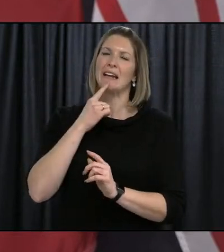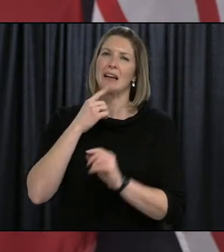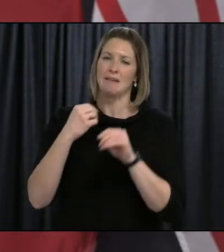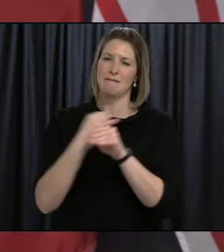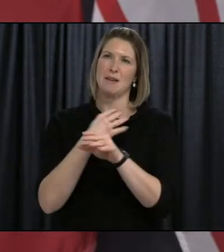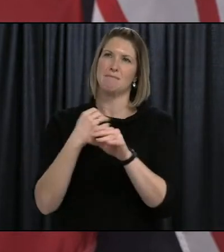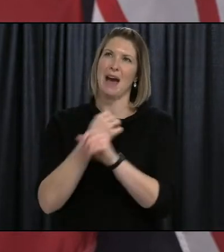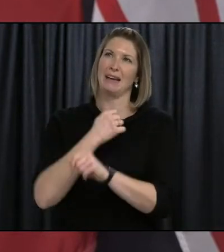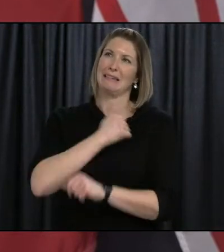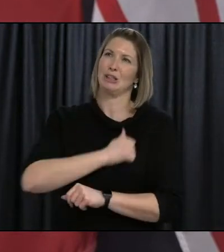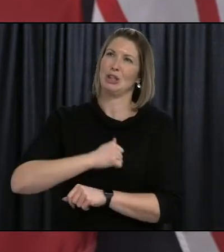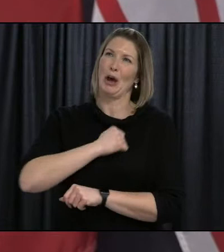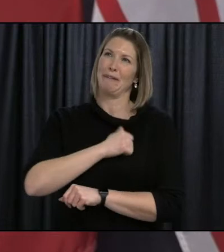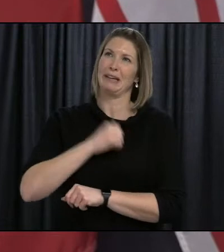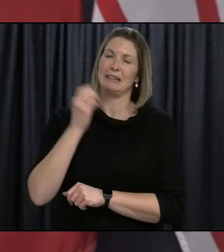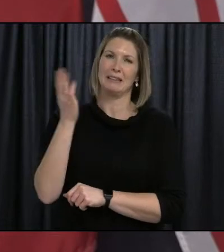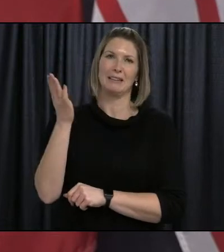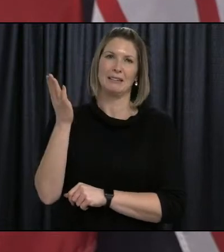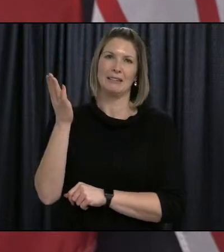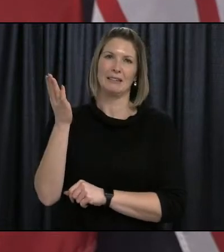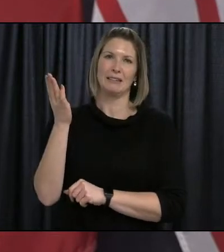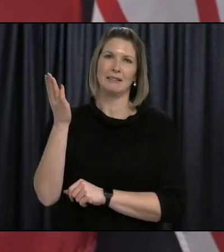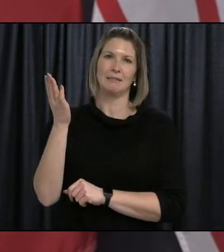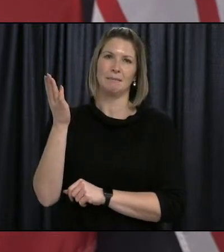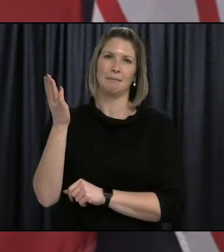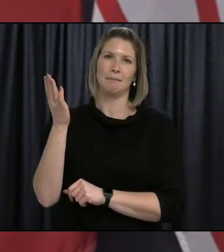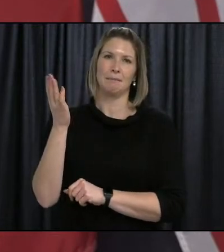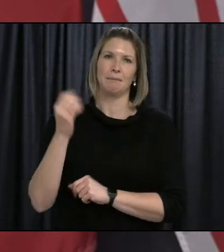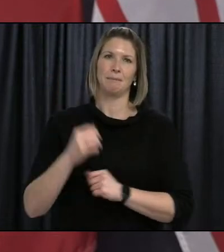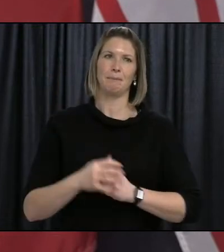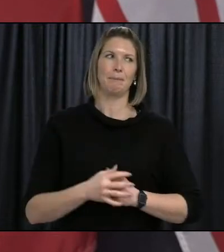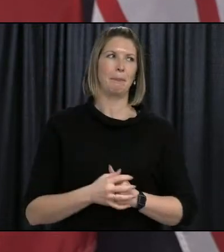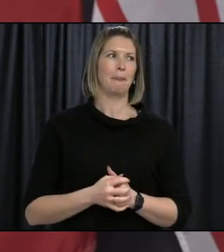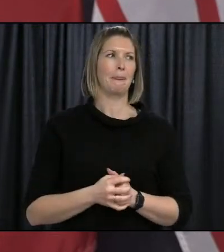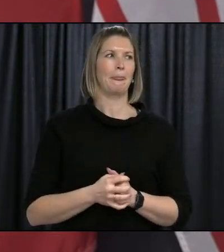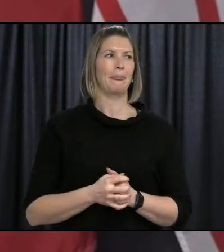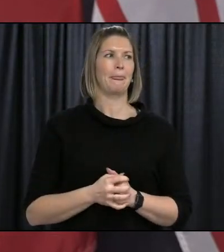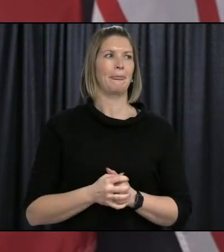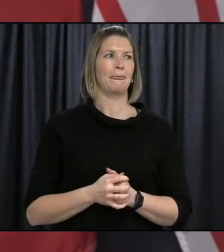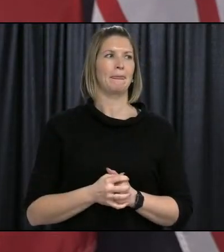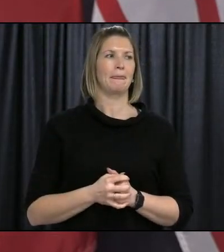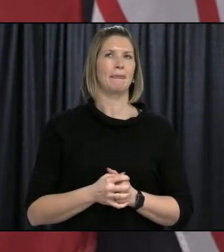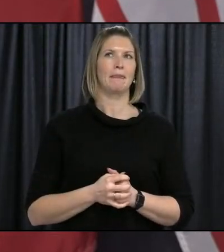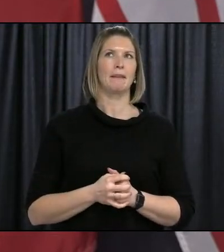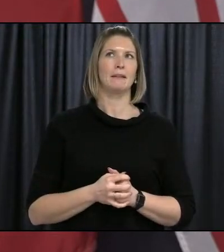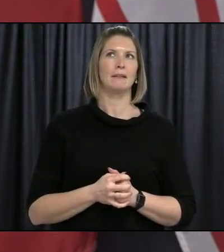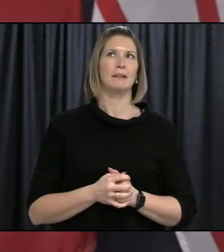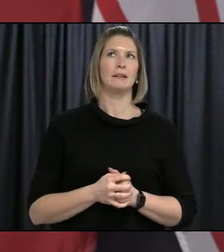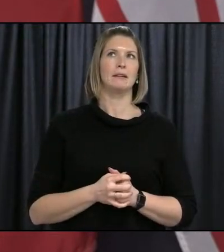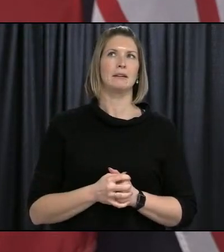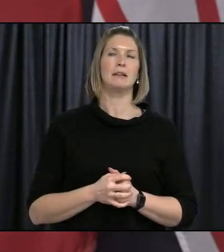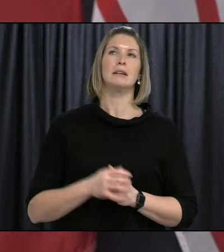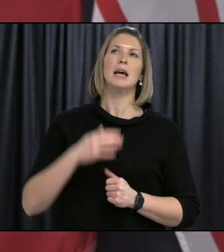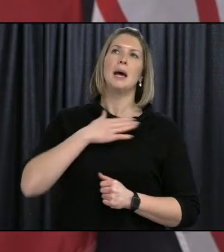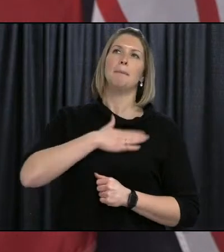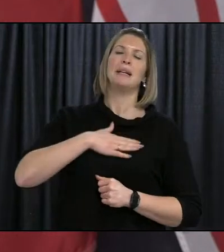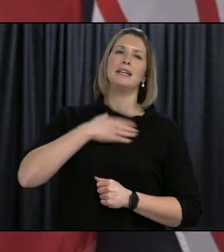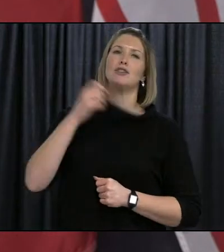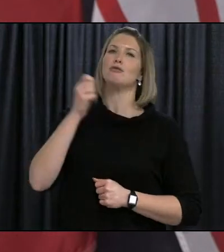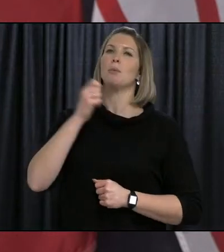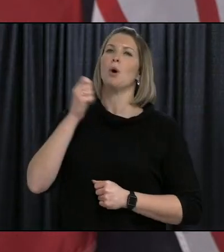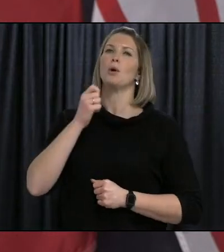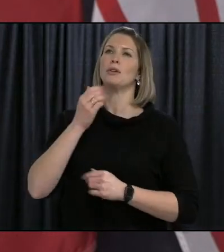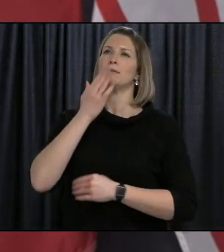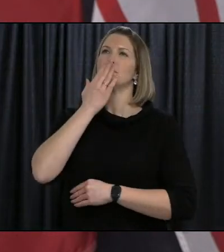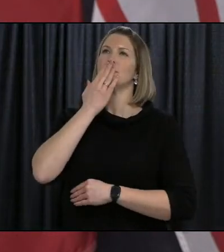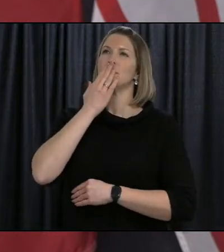It's distracting, for sure. They went through rigorous testing. Can people just ensure they're muted on their